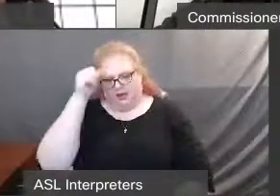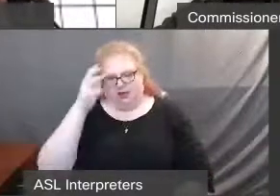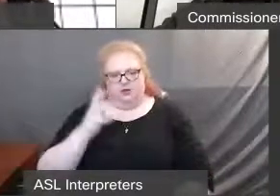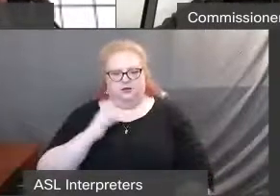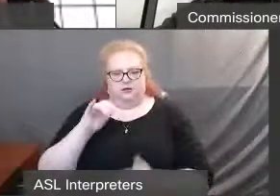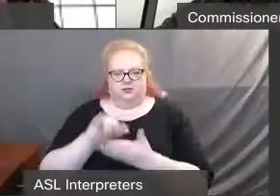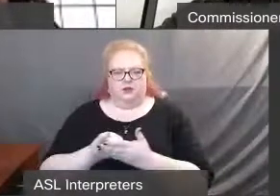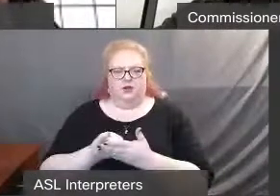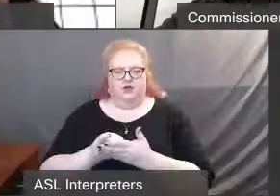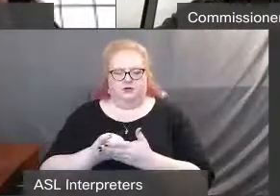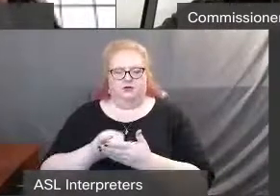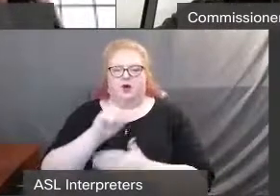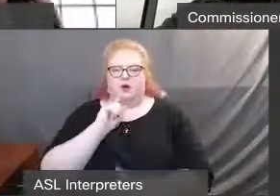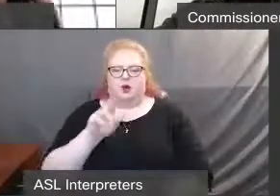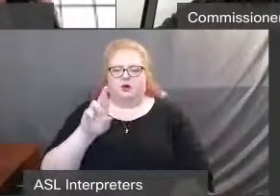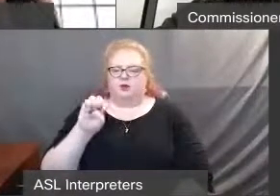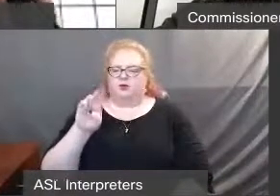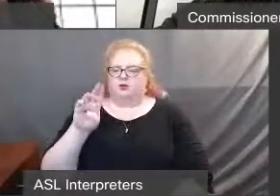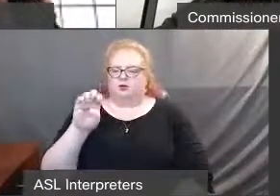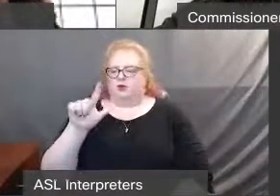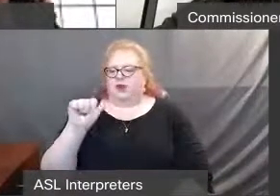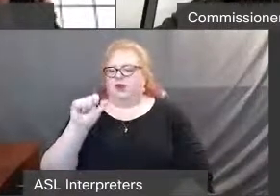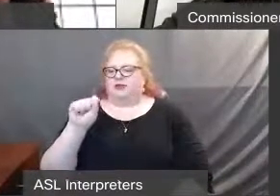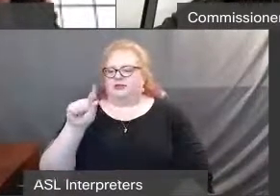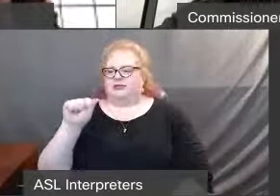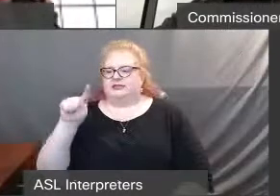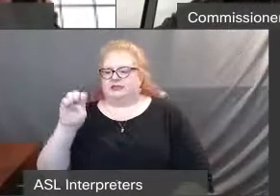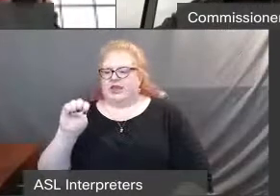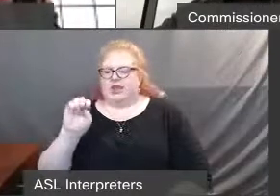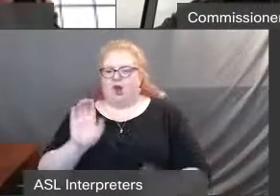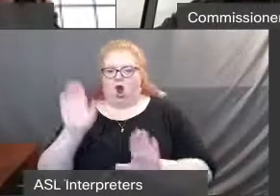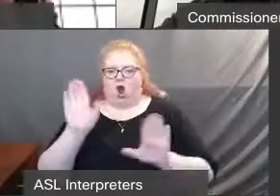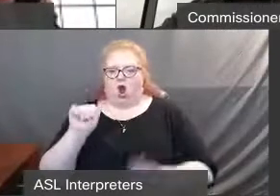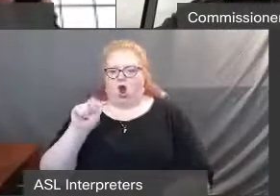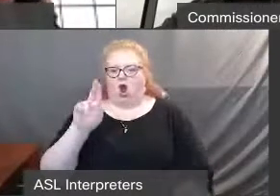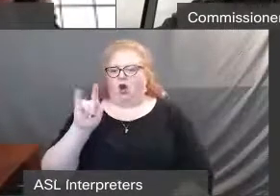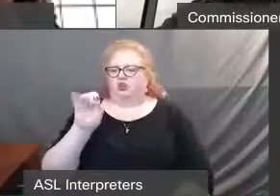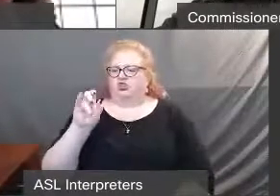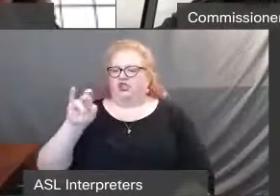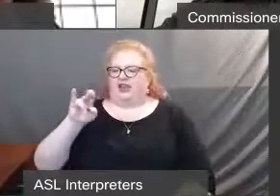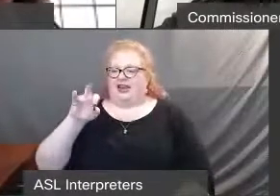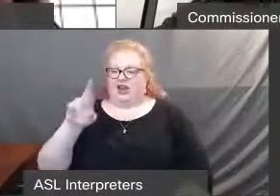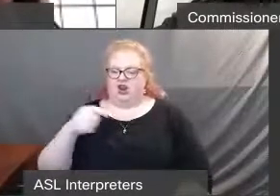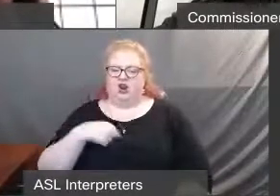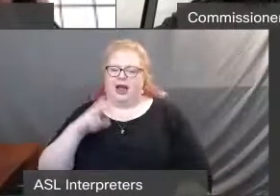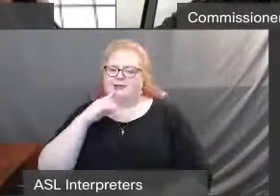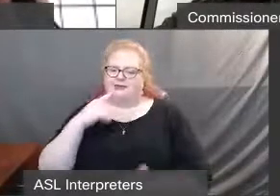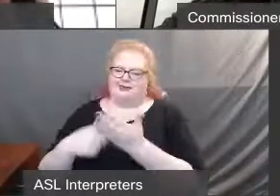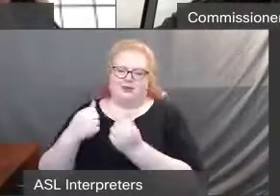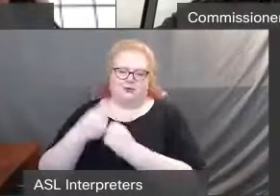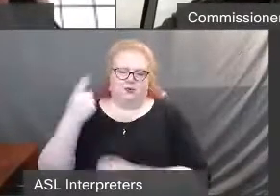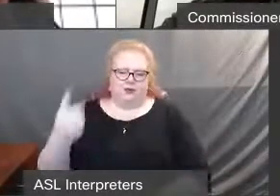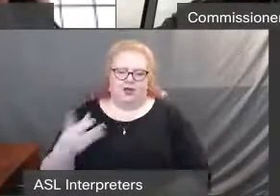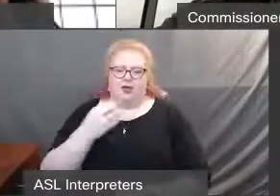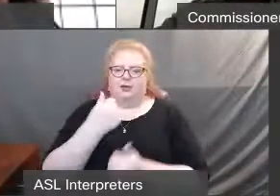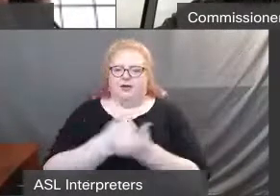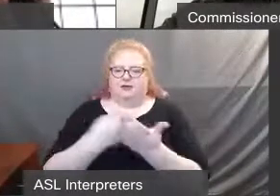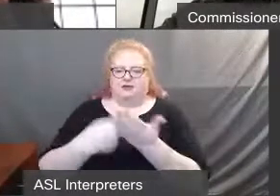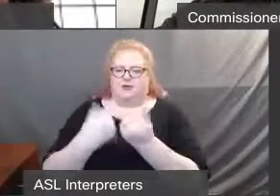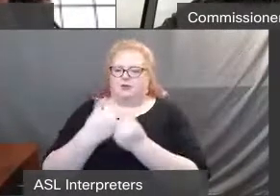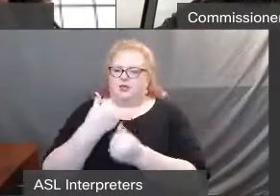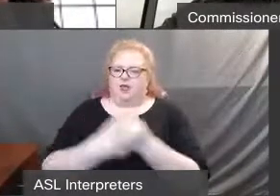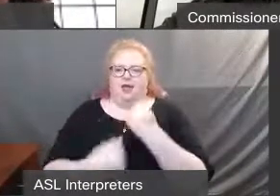was the real estate auctioneer that day, I discussed it with everyone that was there. And I know that